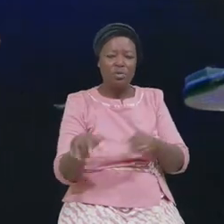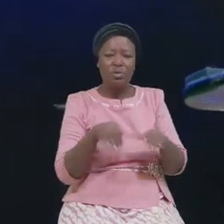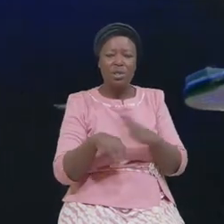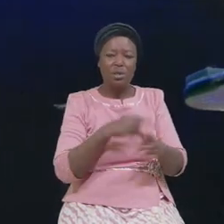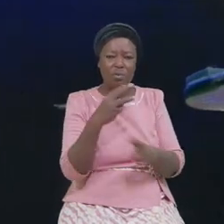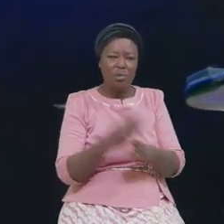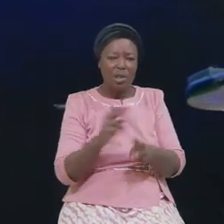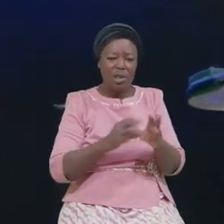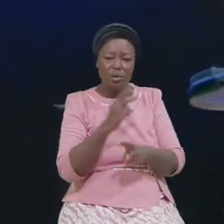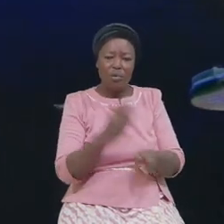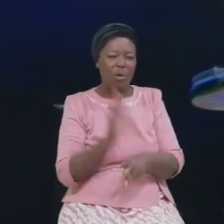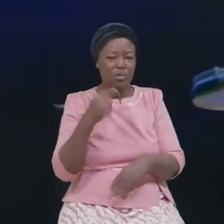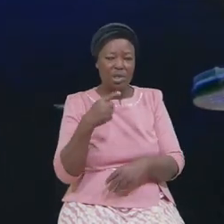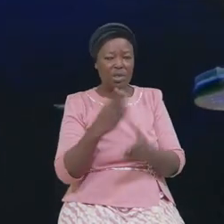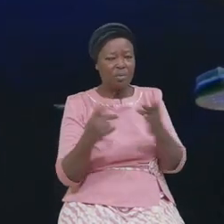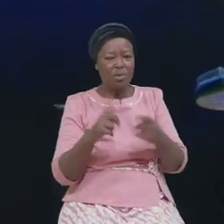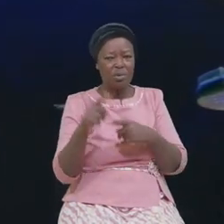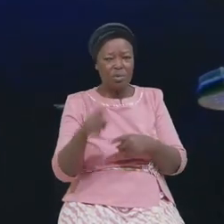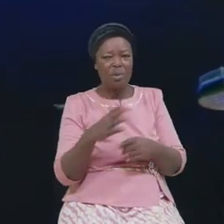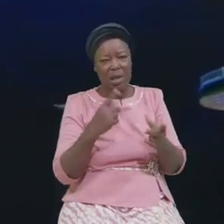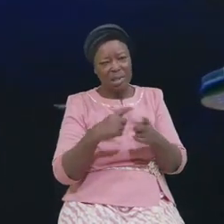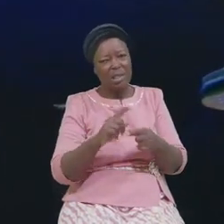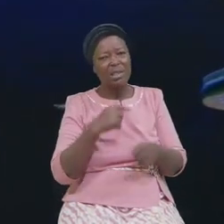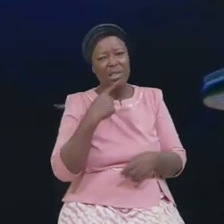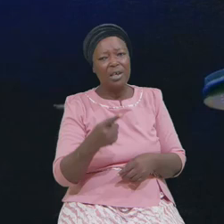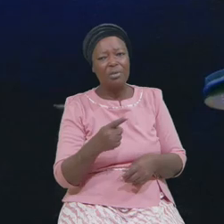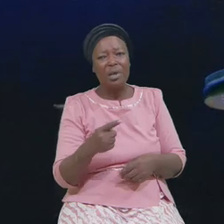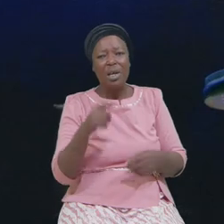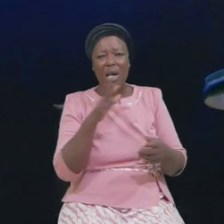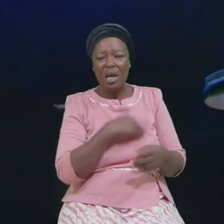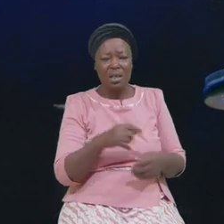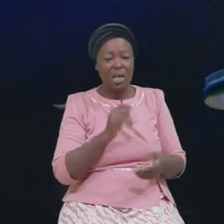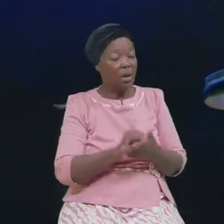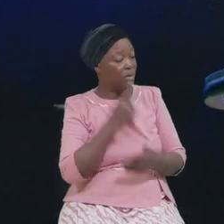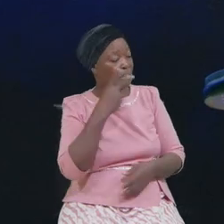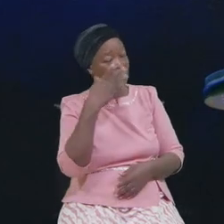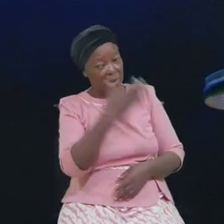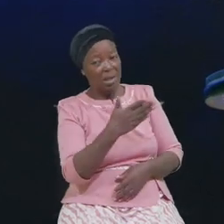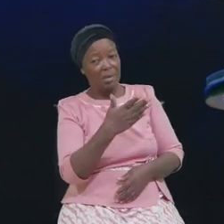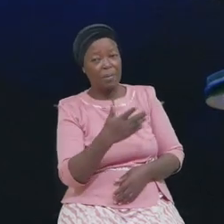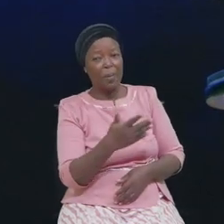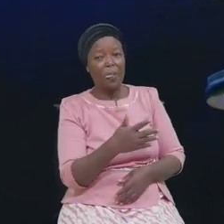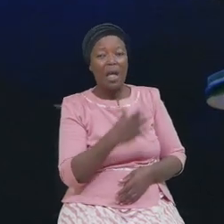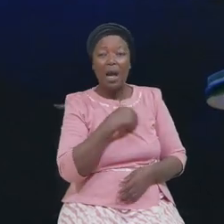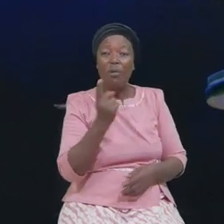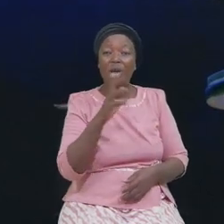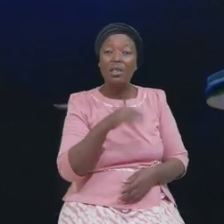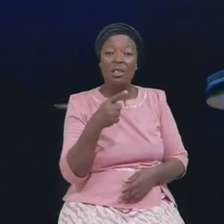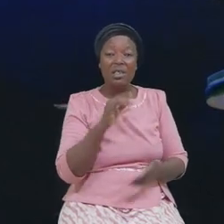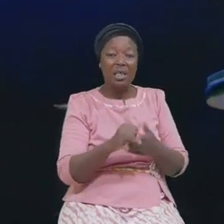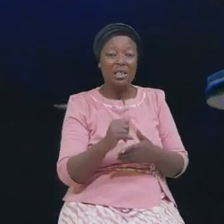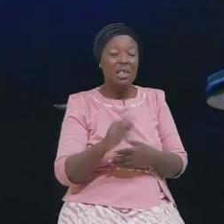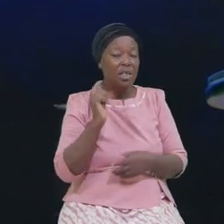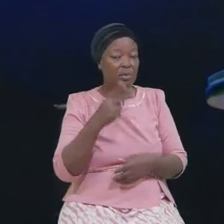say something to you and tell you, I'll see you there. And where they want to see you, actually, they are